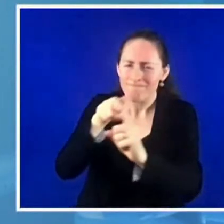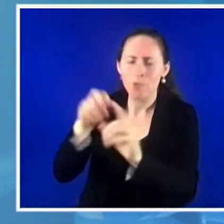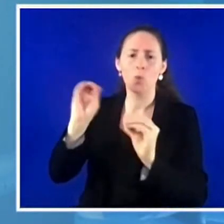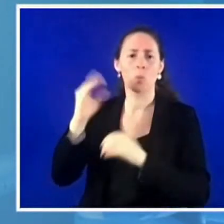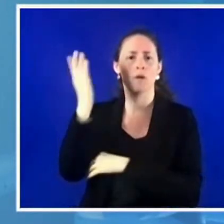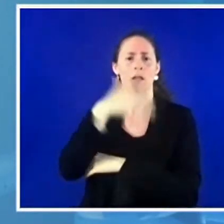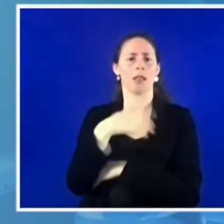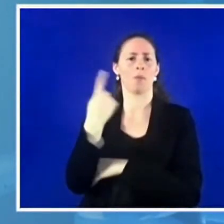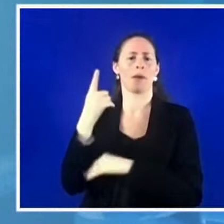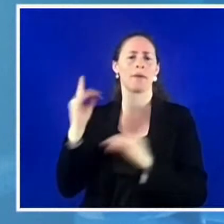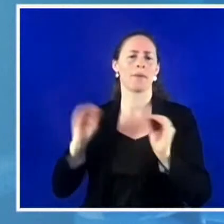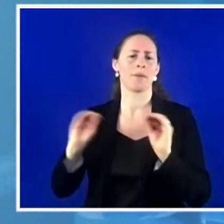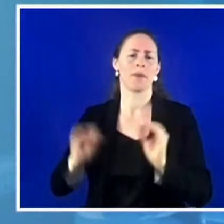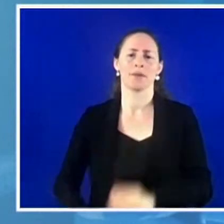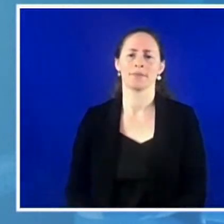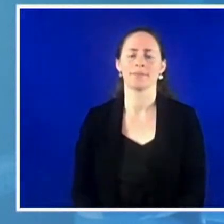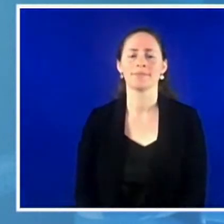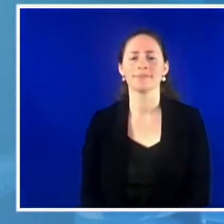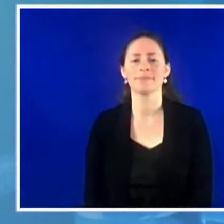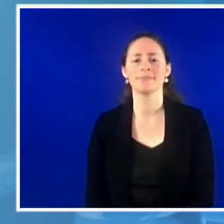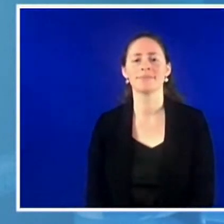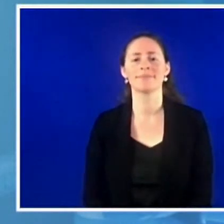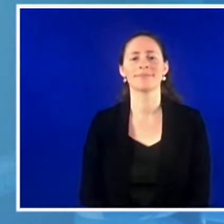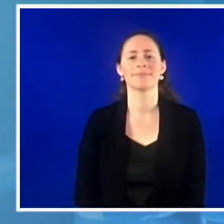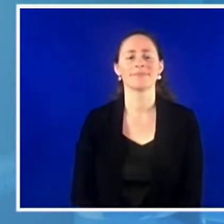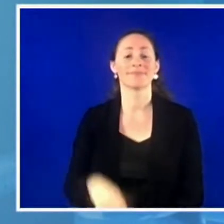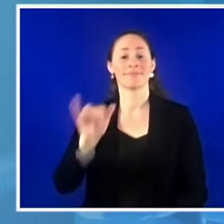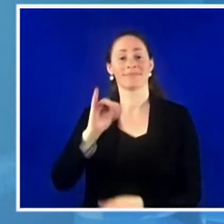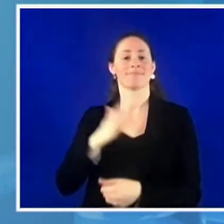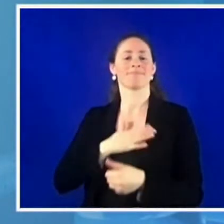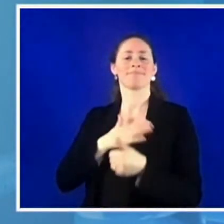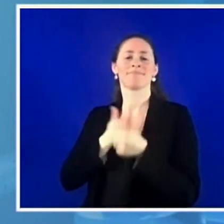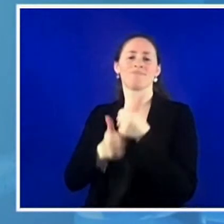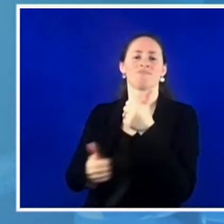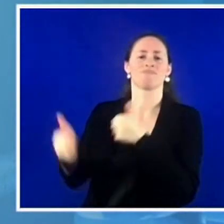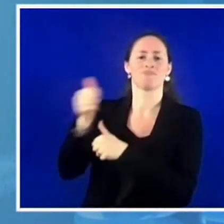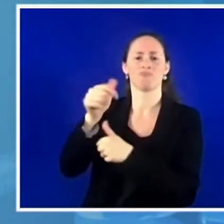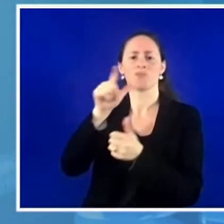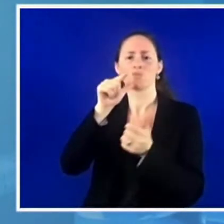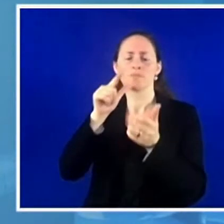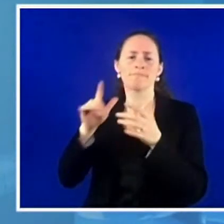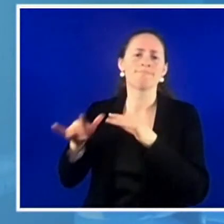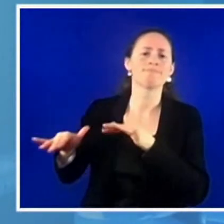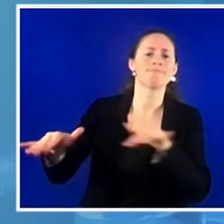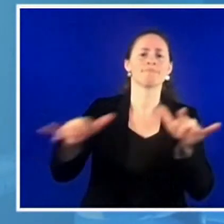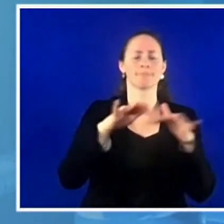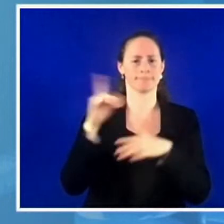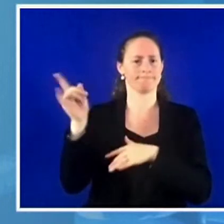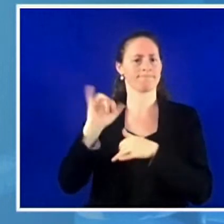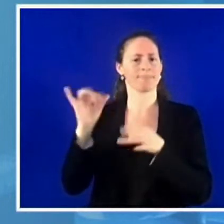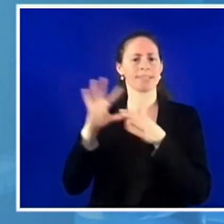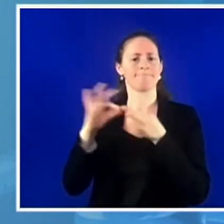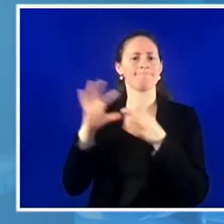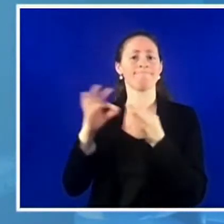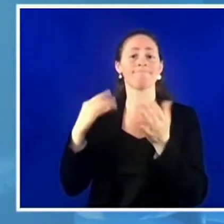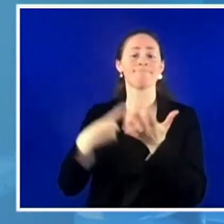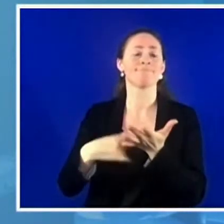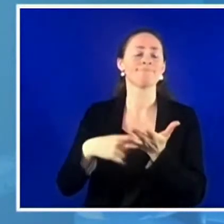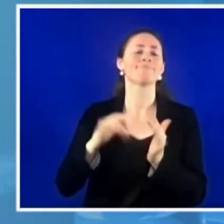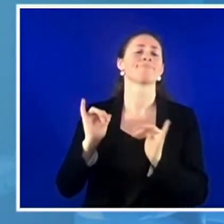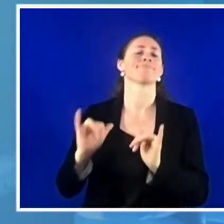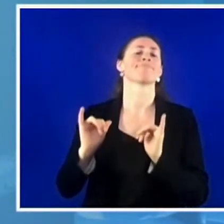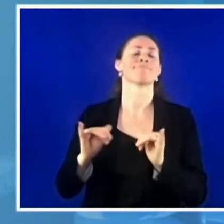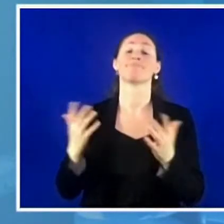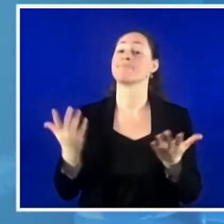the health committee with the pediatricians, Dana Shinazi and Elishiva Shanes, leading the health committee, holding vaccine town